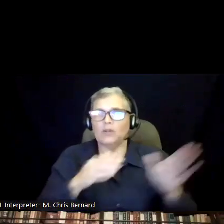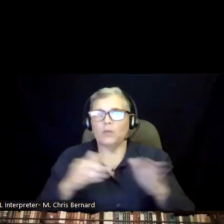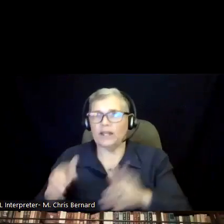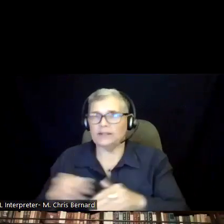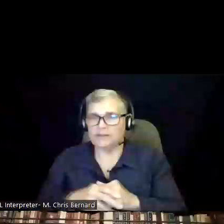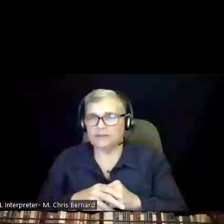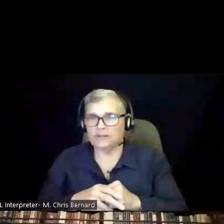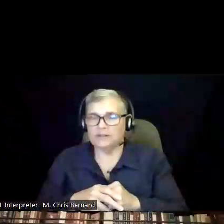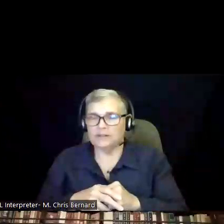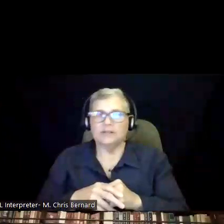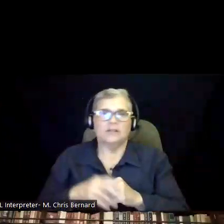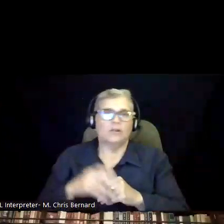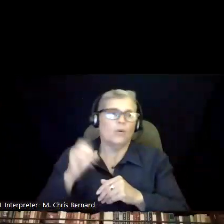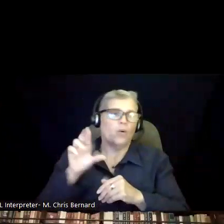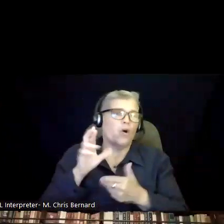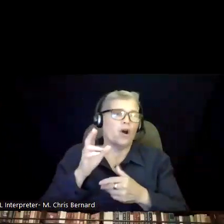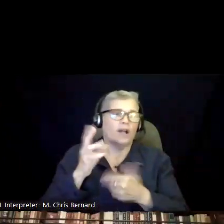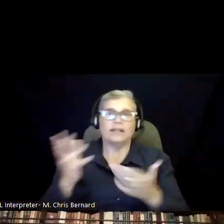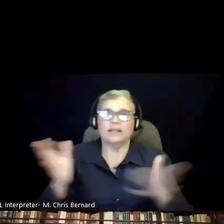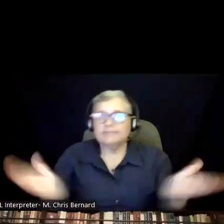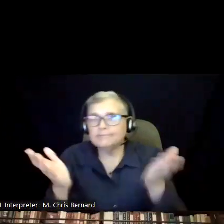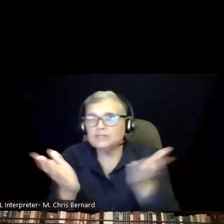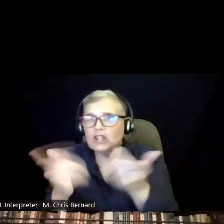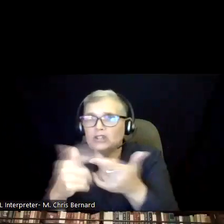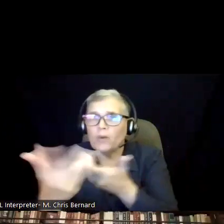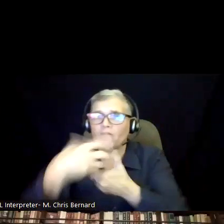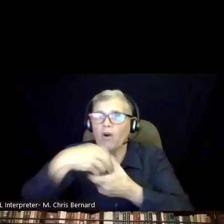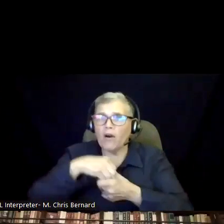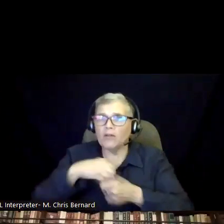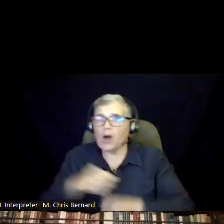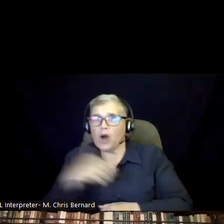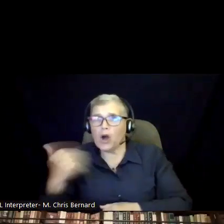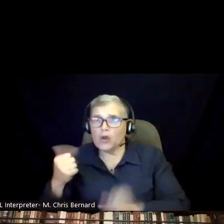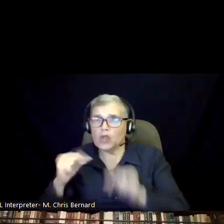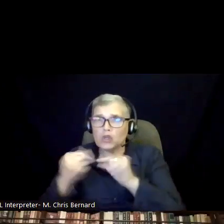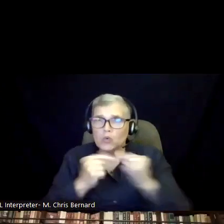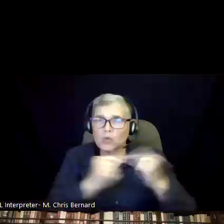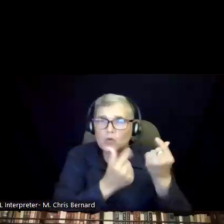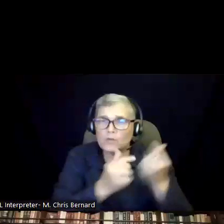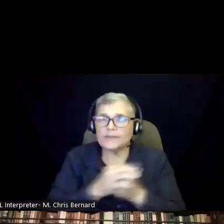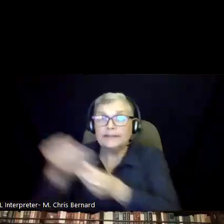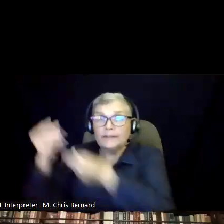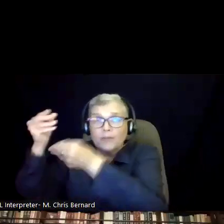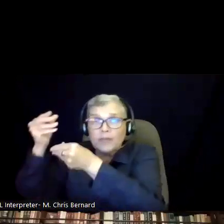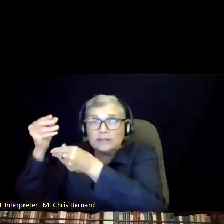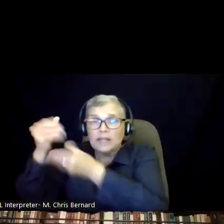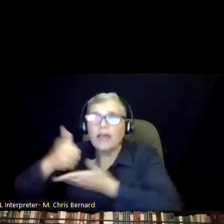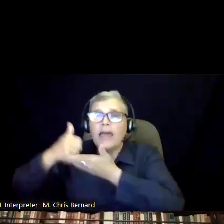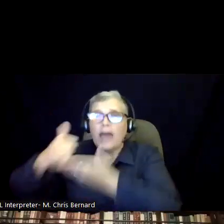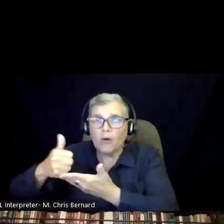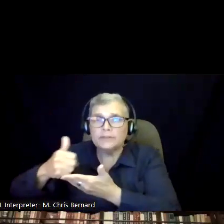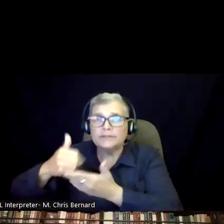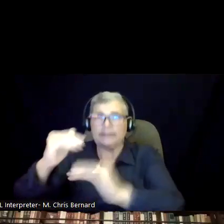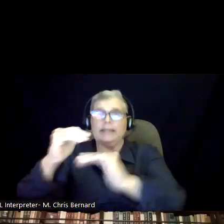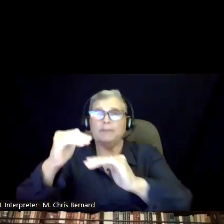that engage different user groups, that it keeps us from doing the work that needs to be done to broaden